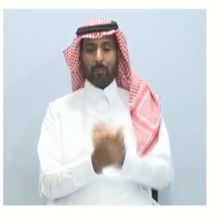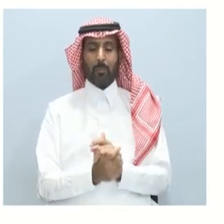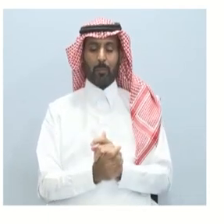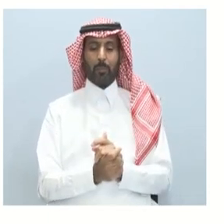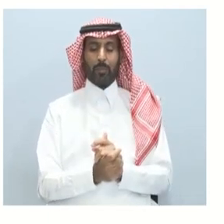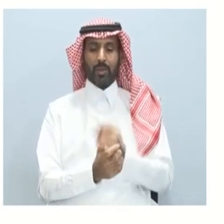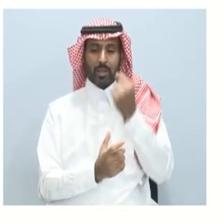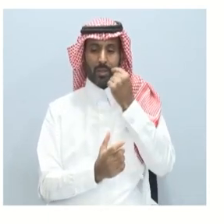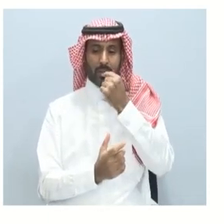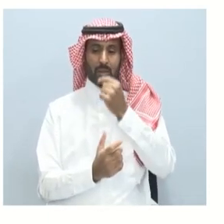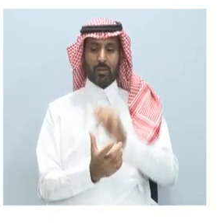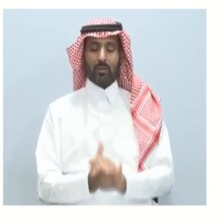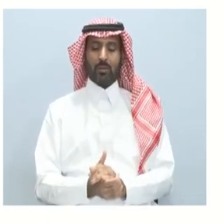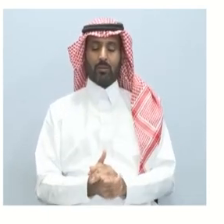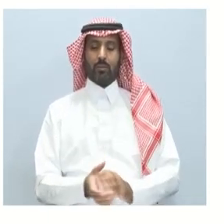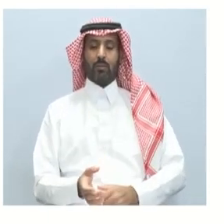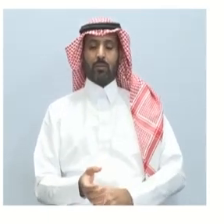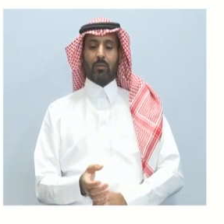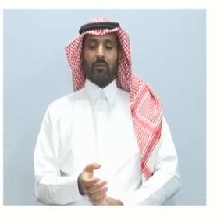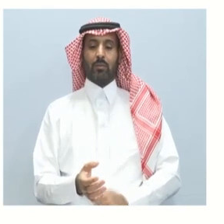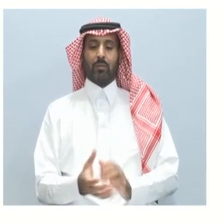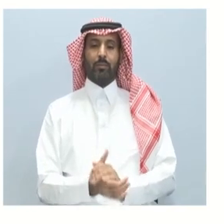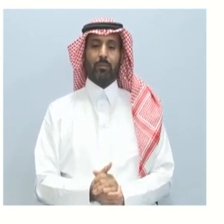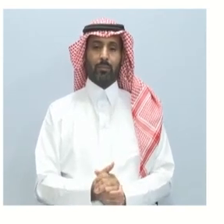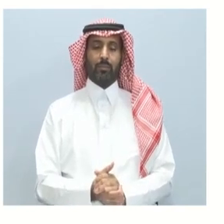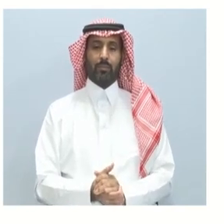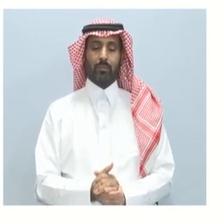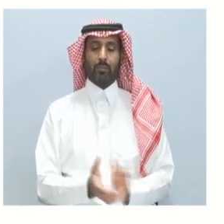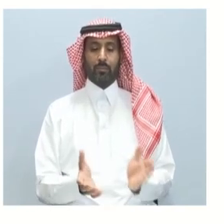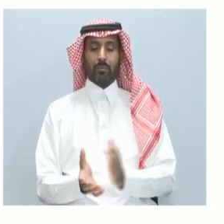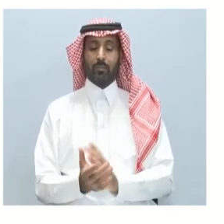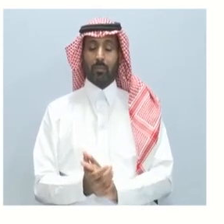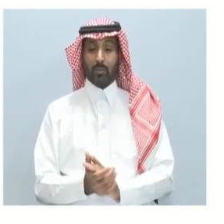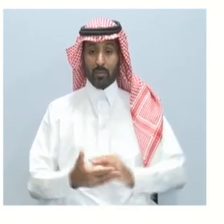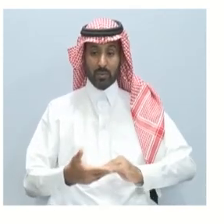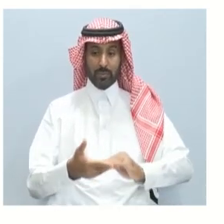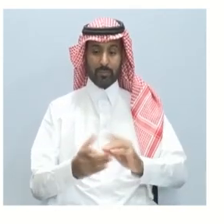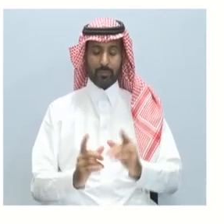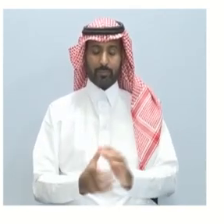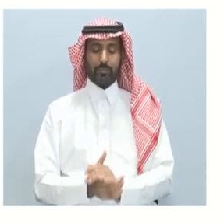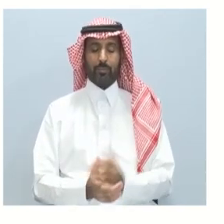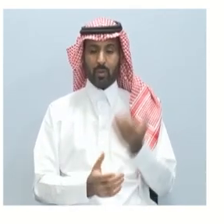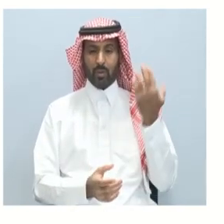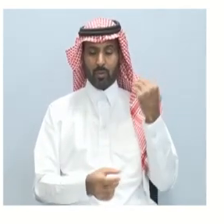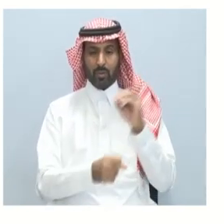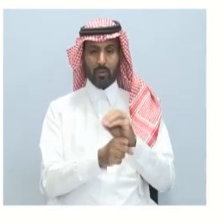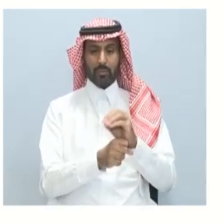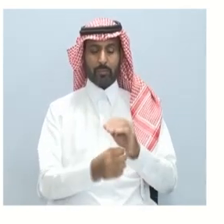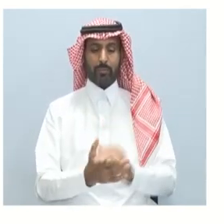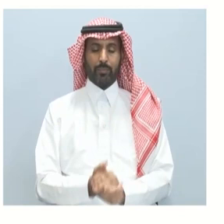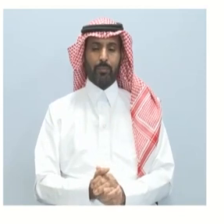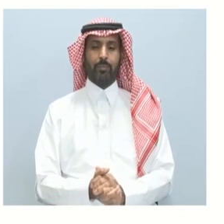the crocodile provides an easy meal for the plover. So this is one of the topics that we discussed in our last